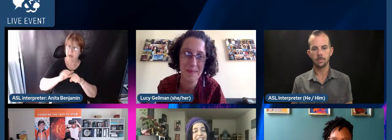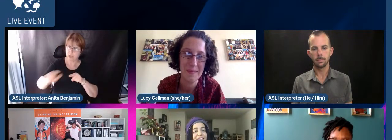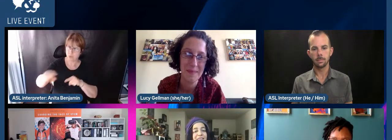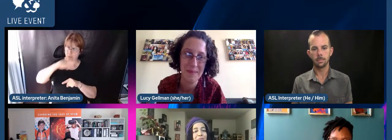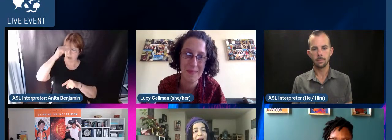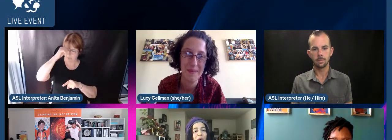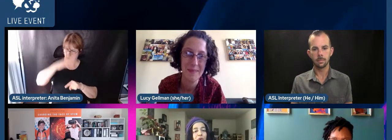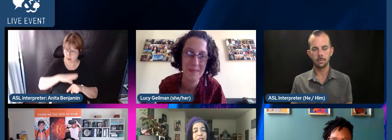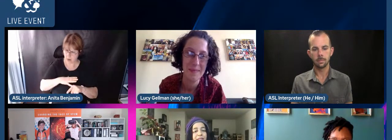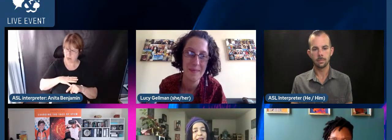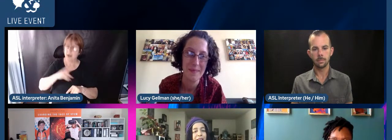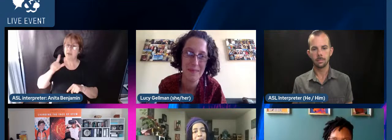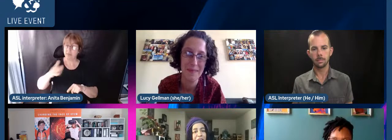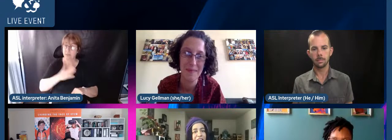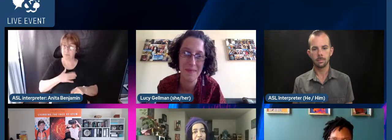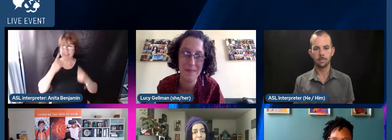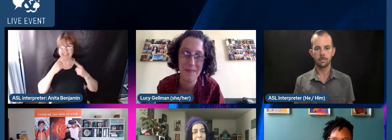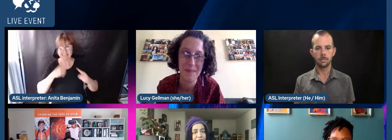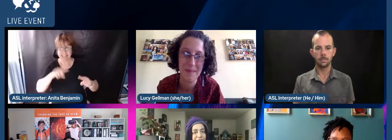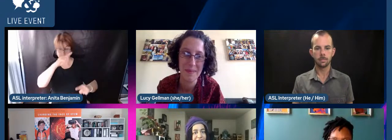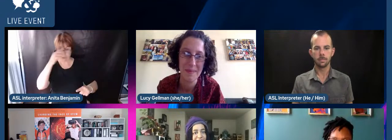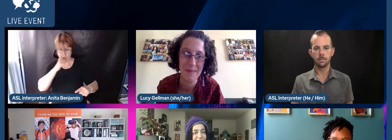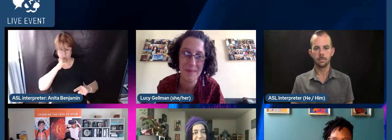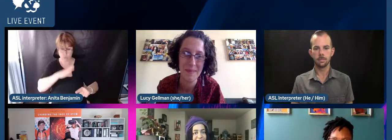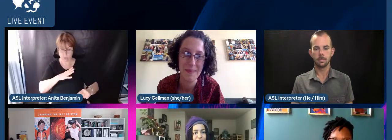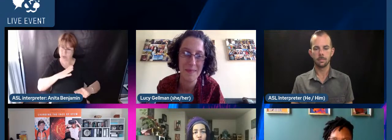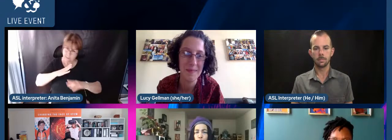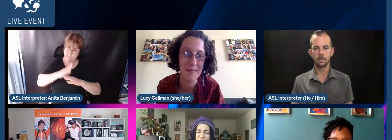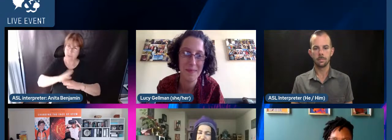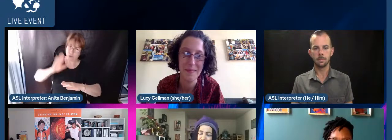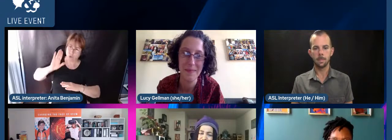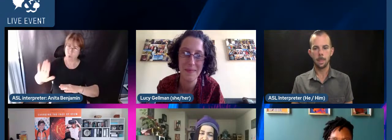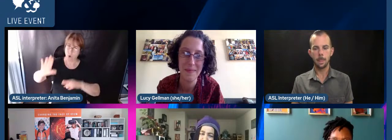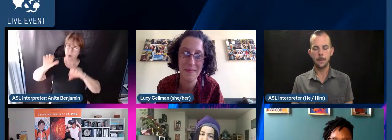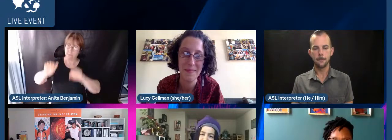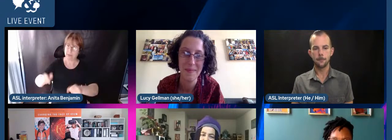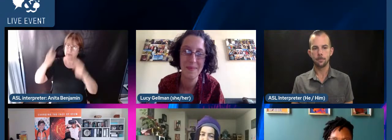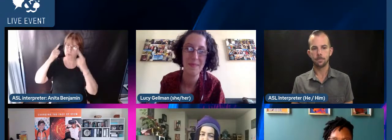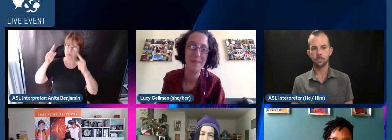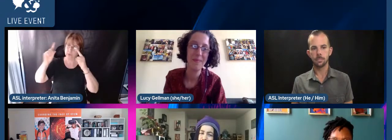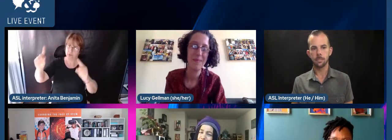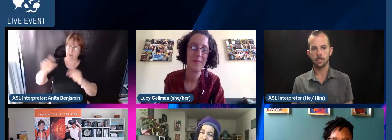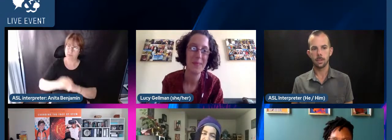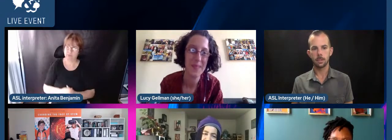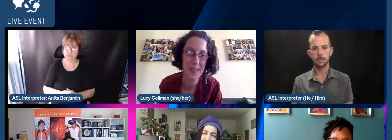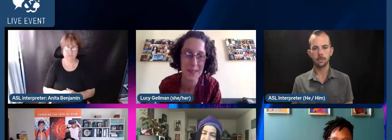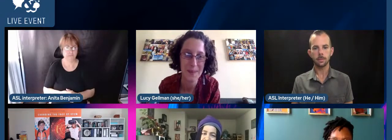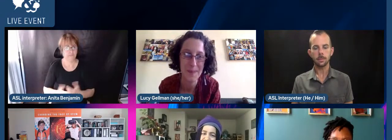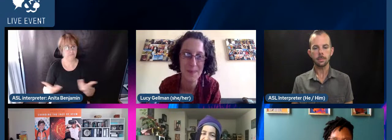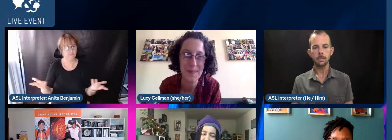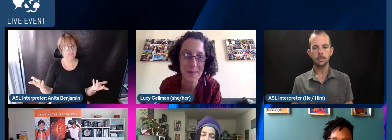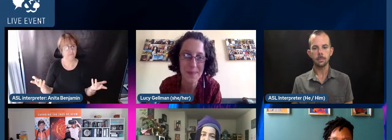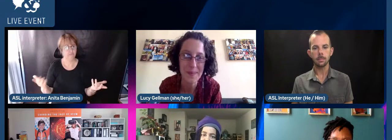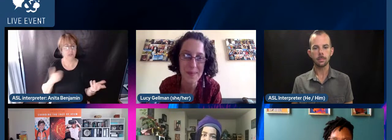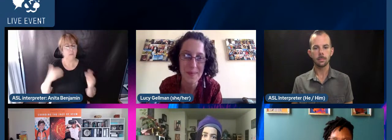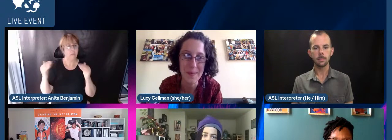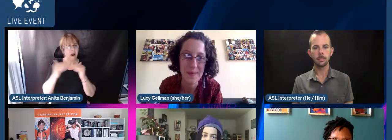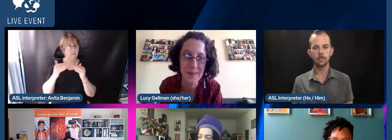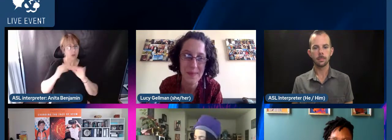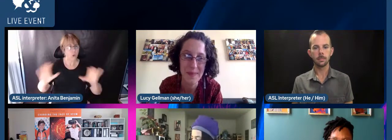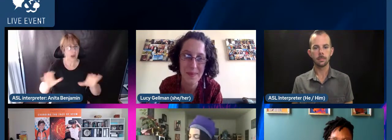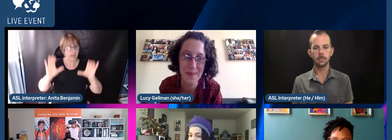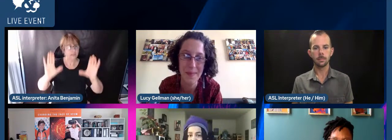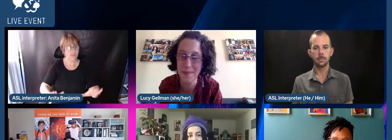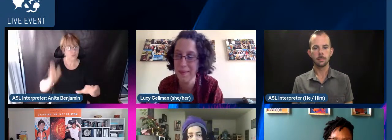my success as a Black woman impedes your ability to succeed? Mm. What taught and trained you, my fellow activists, that you